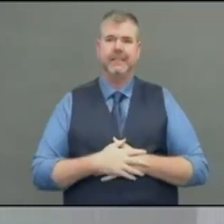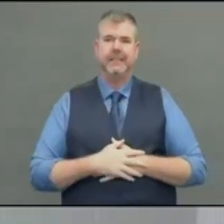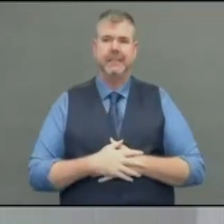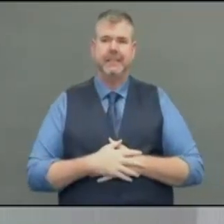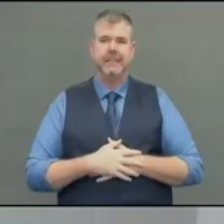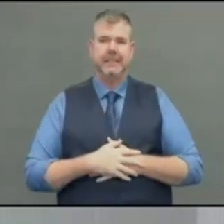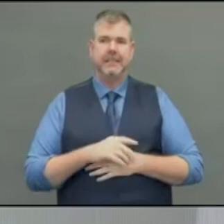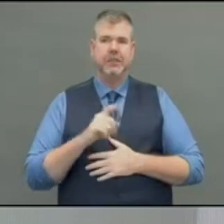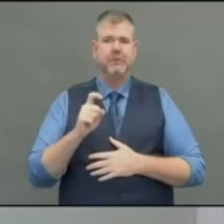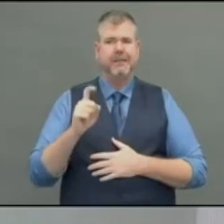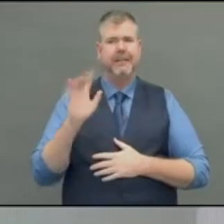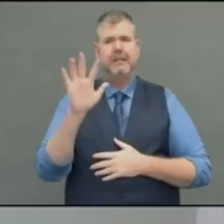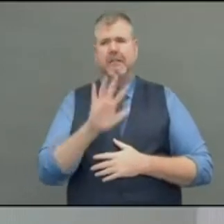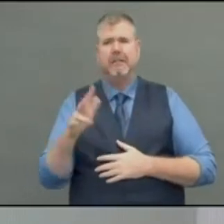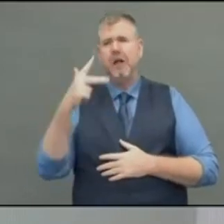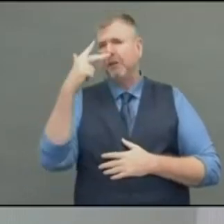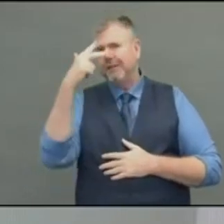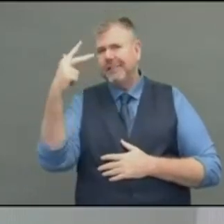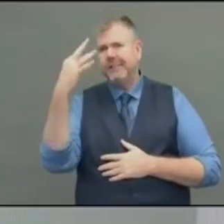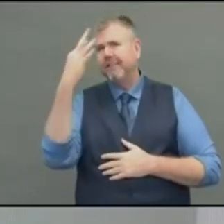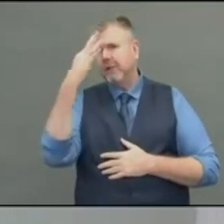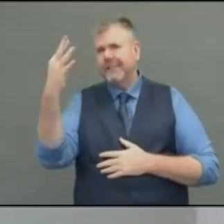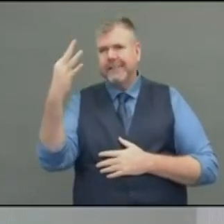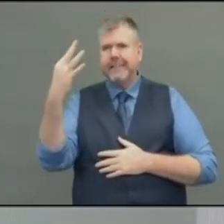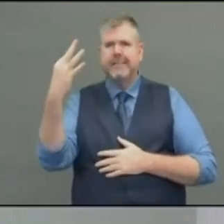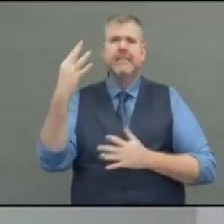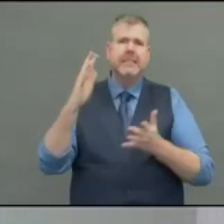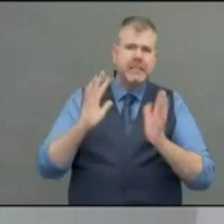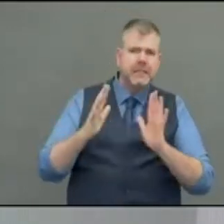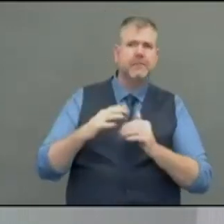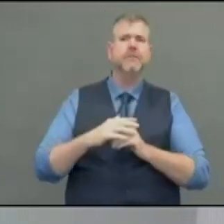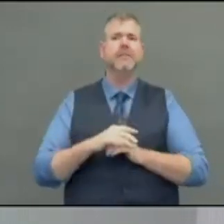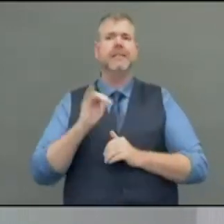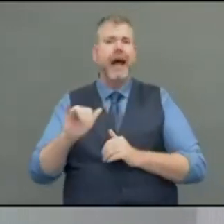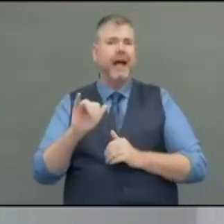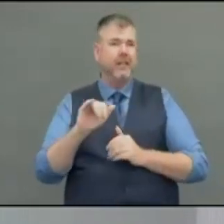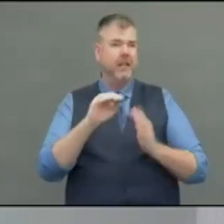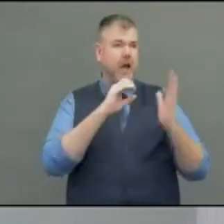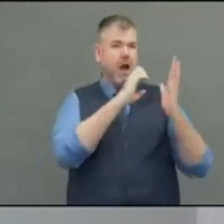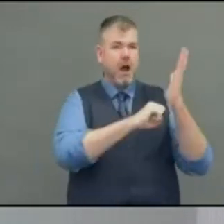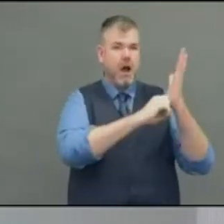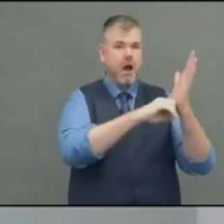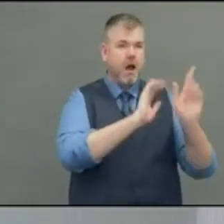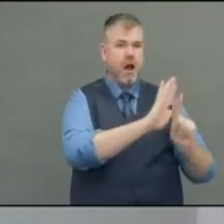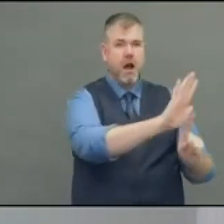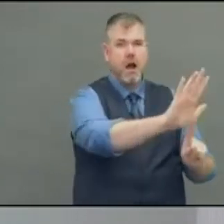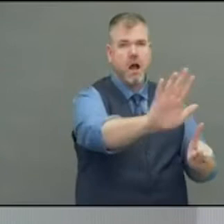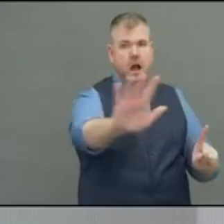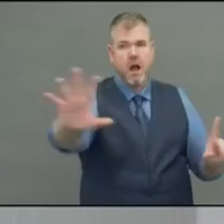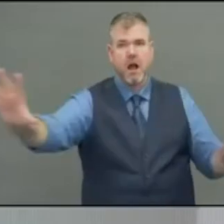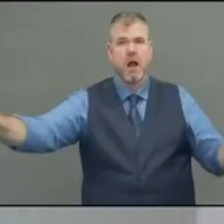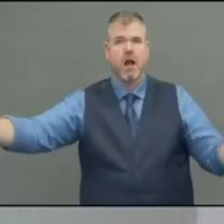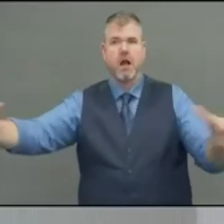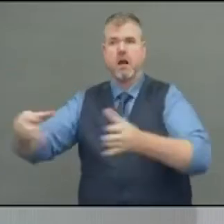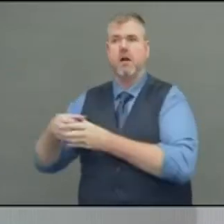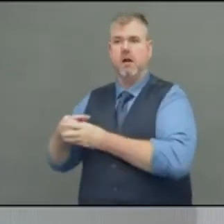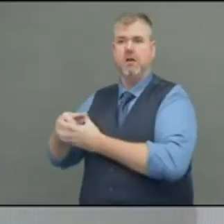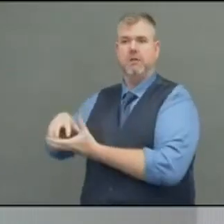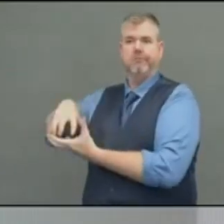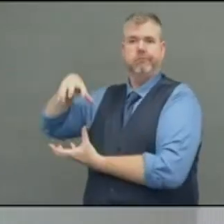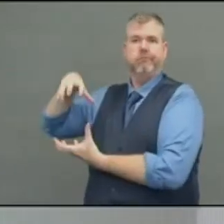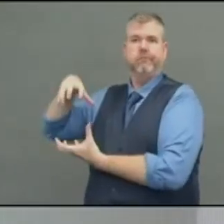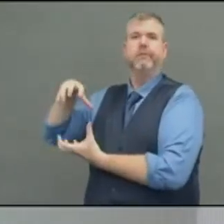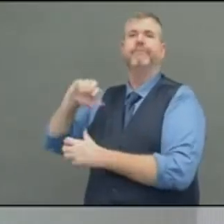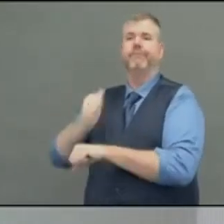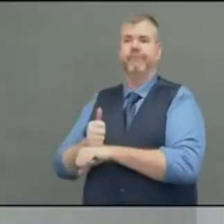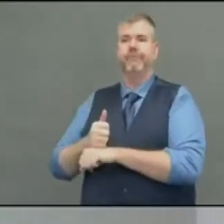are contributed to our program, so that if and when you need one of our specialized phones, they're available to you. And in